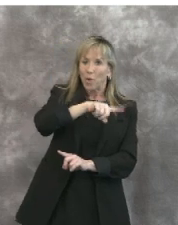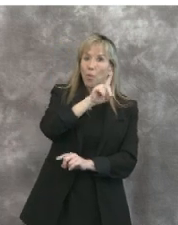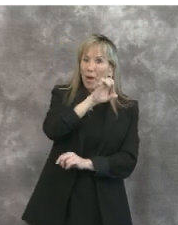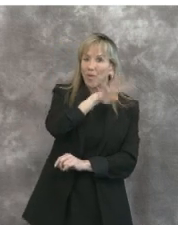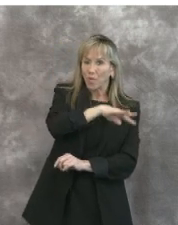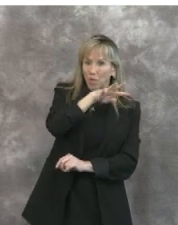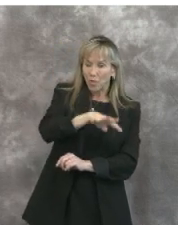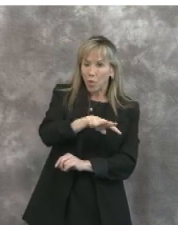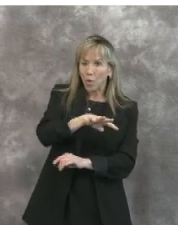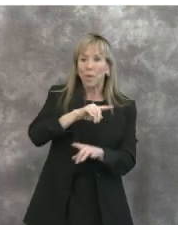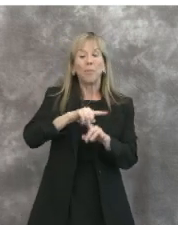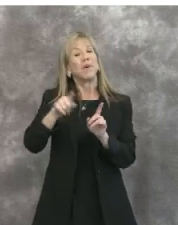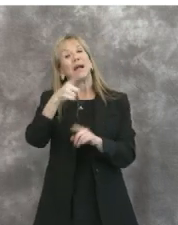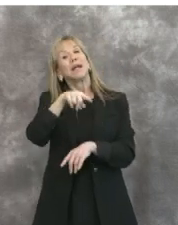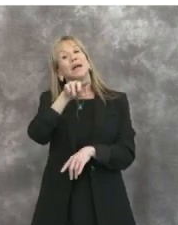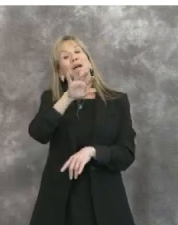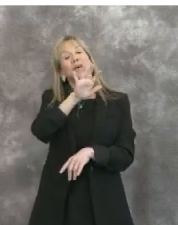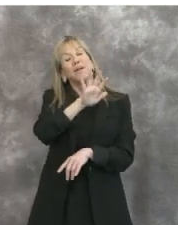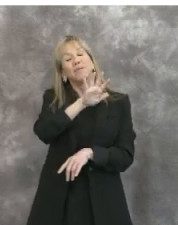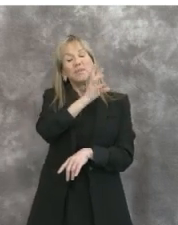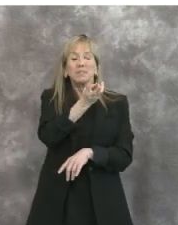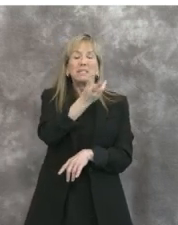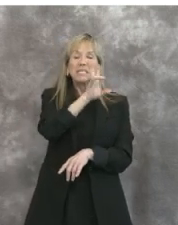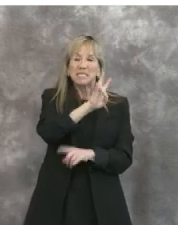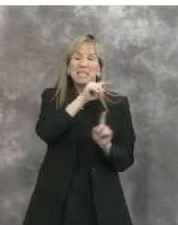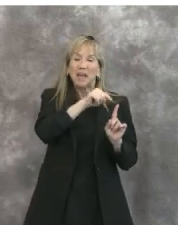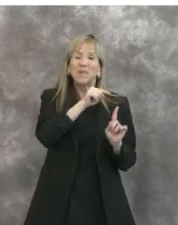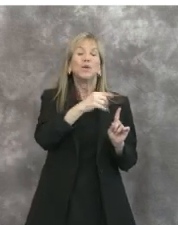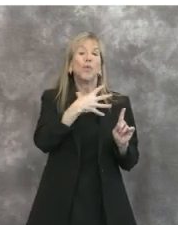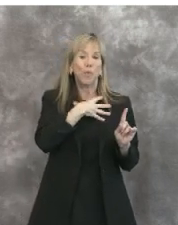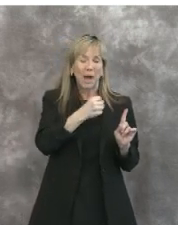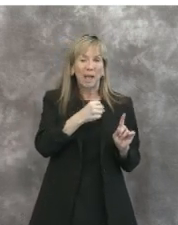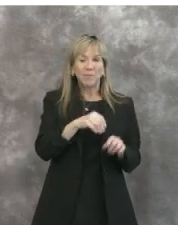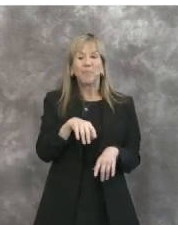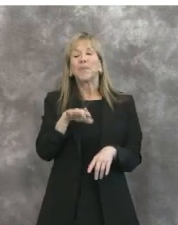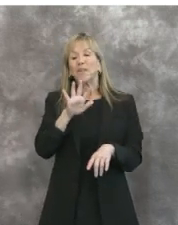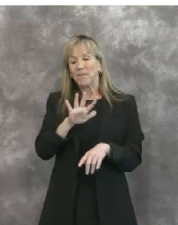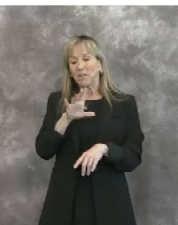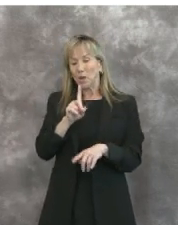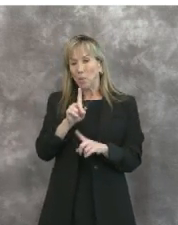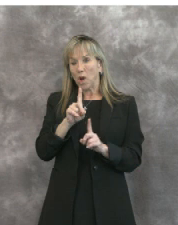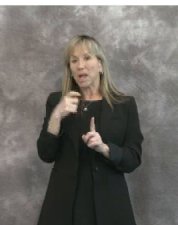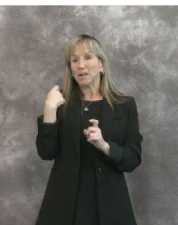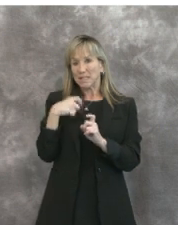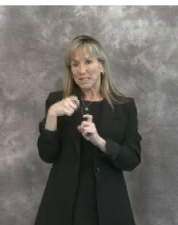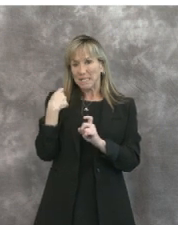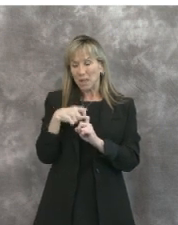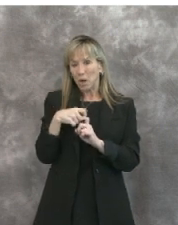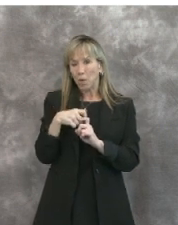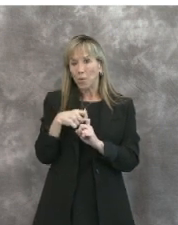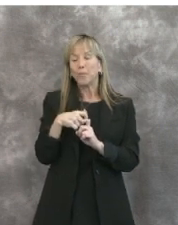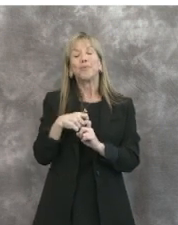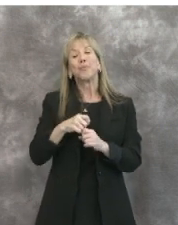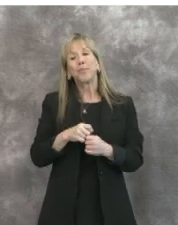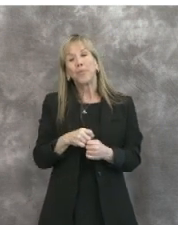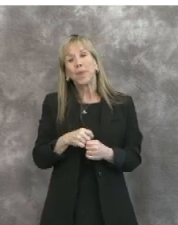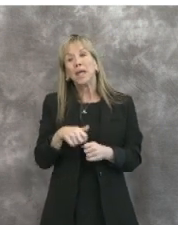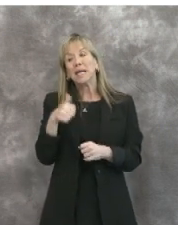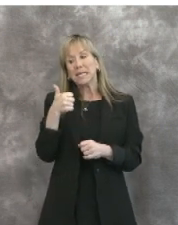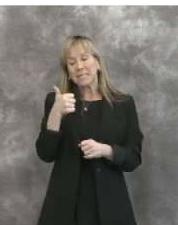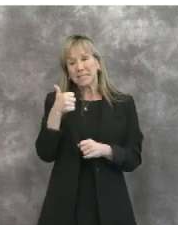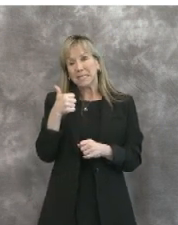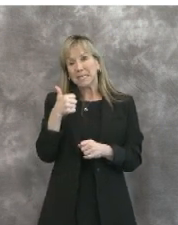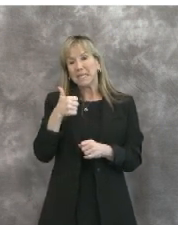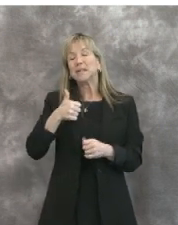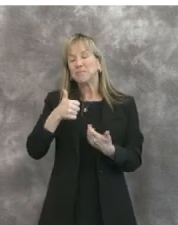total, 67 or 50% are white, 51 or 38% are Latino or Hispanic, 10